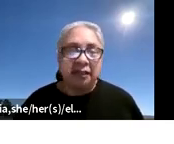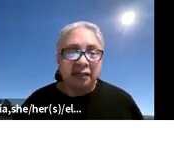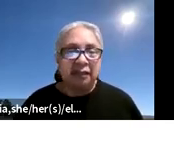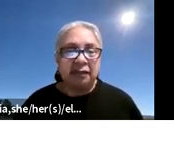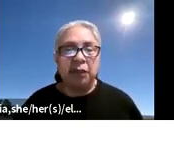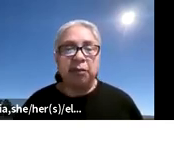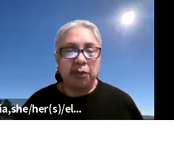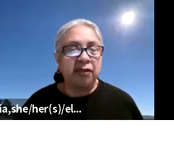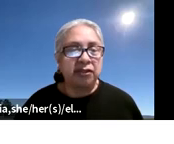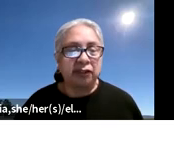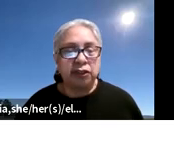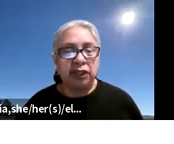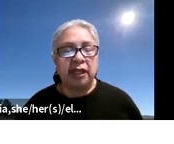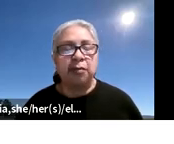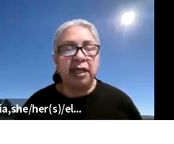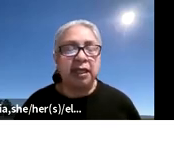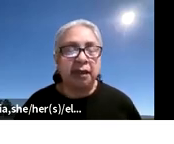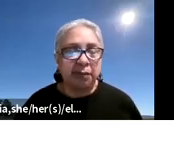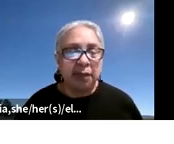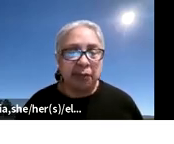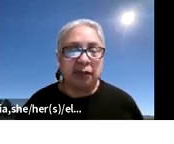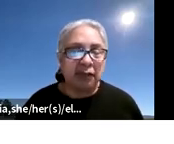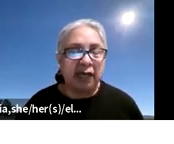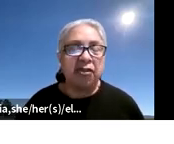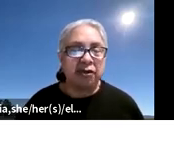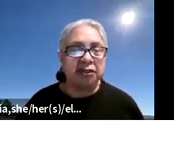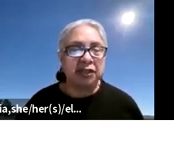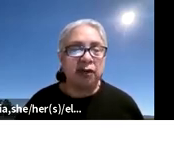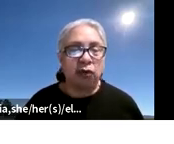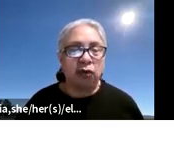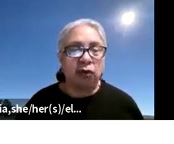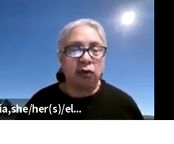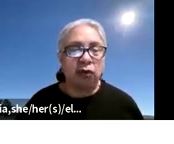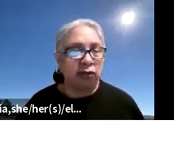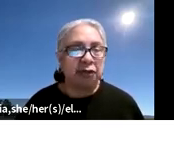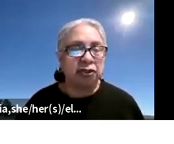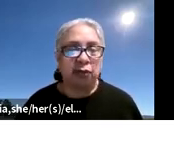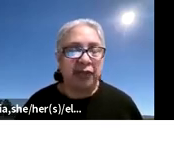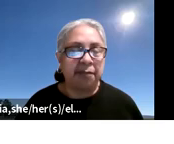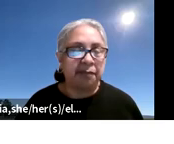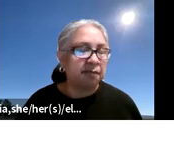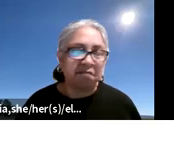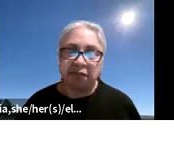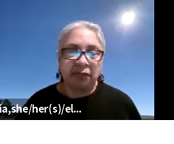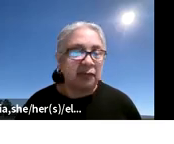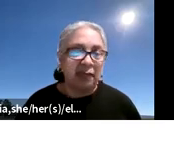function, being part of the solution and meeting people, others, and working shoulder to shoulder with